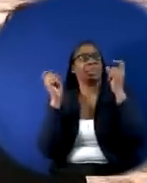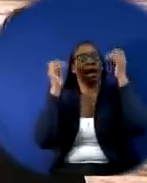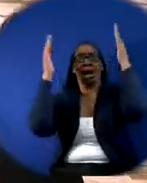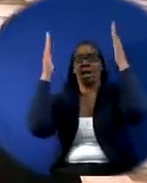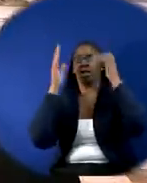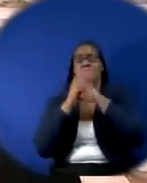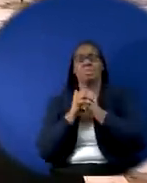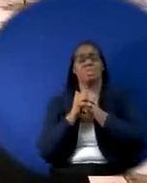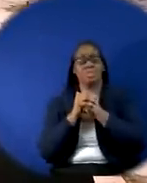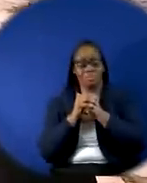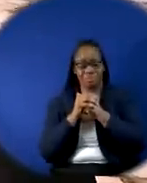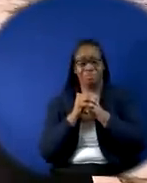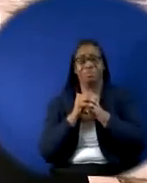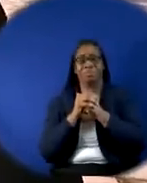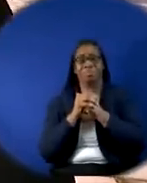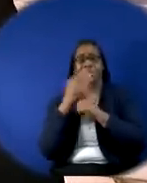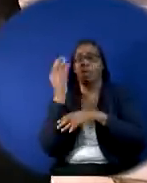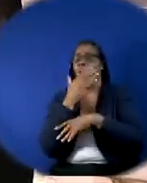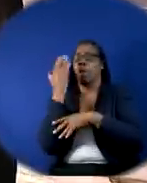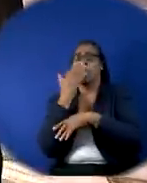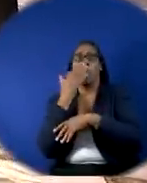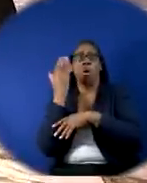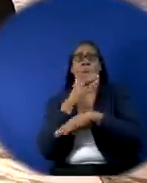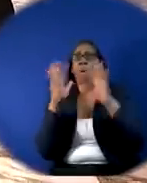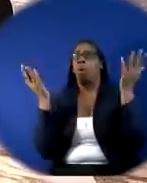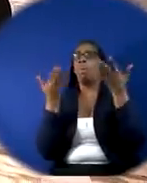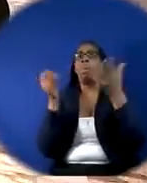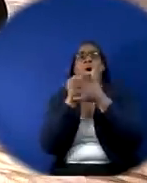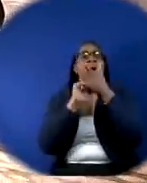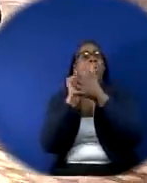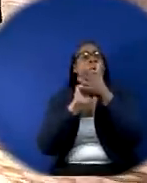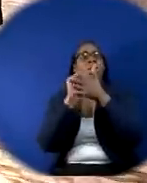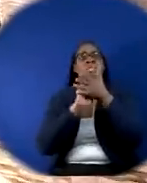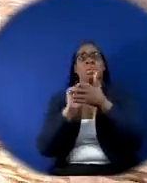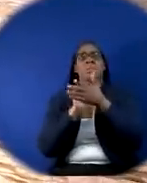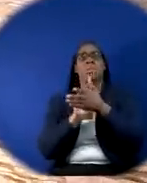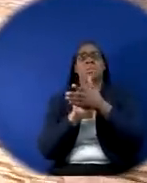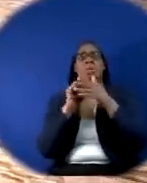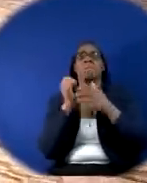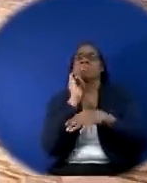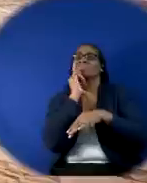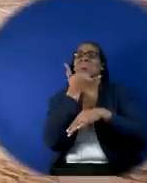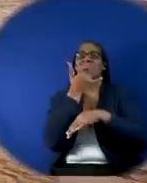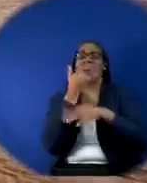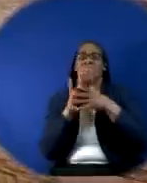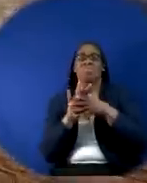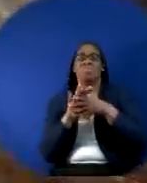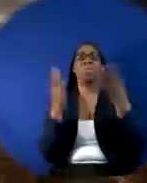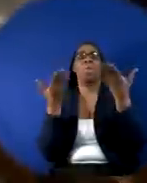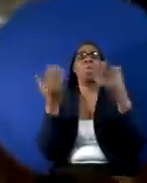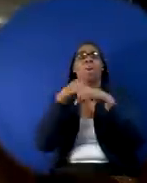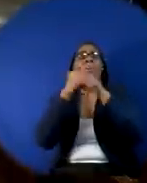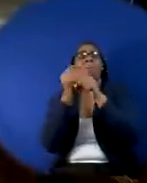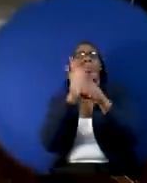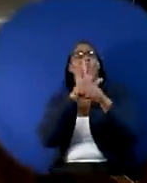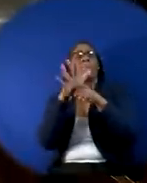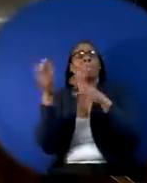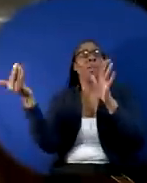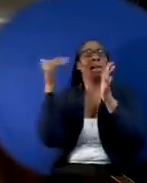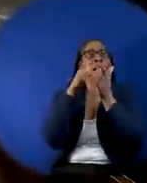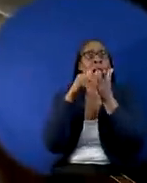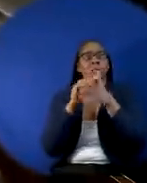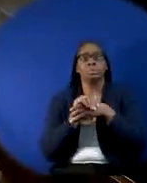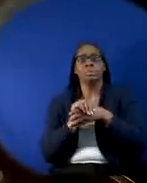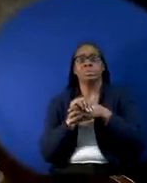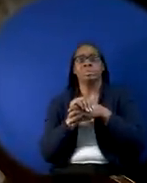Hallelujah. Oh, what can wash away my sin? What can make me whole again?